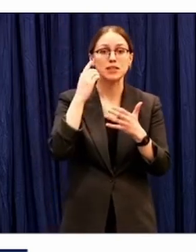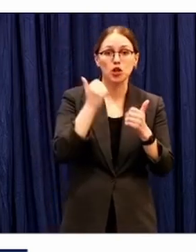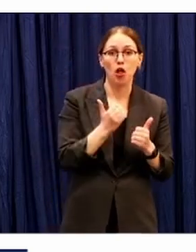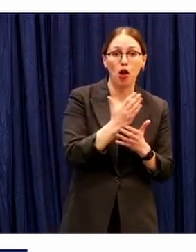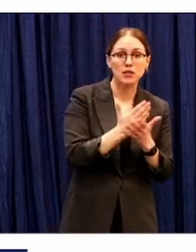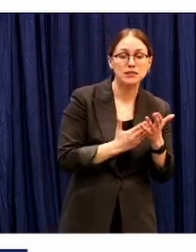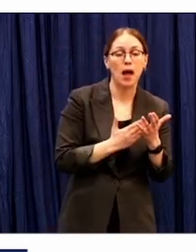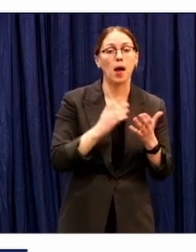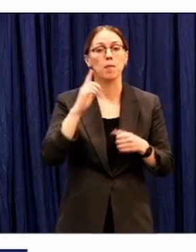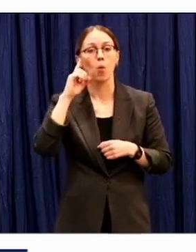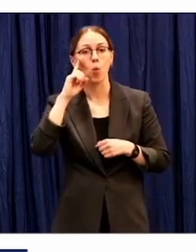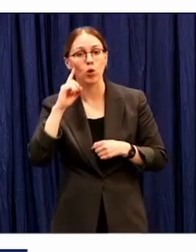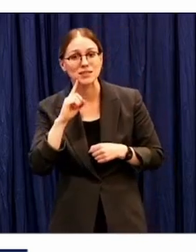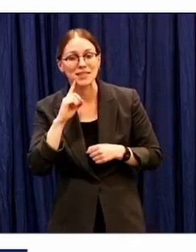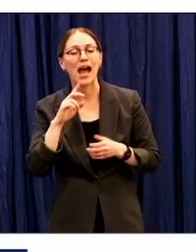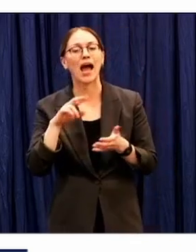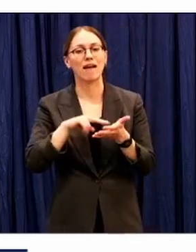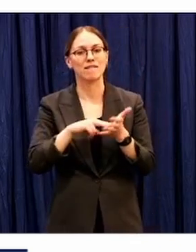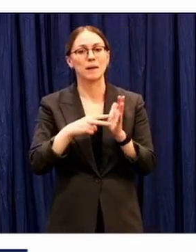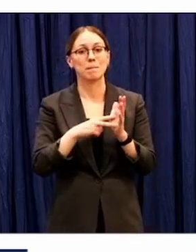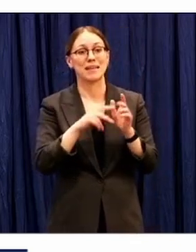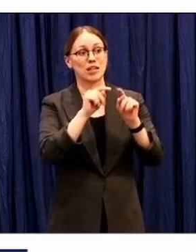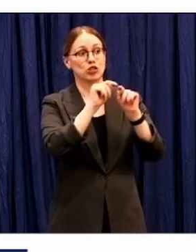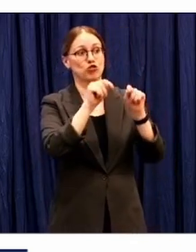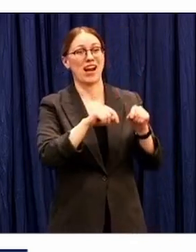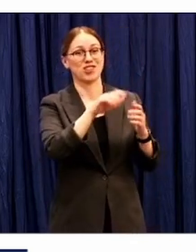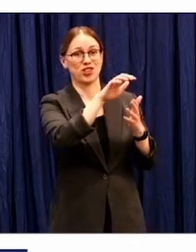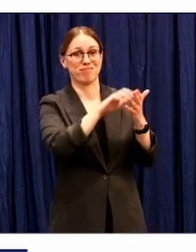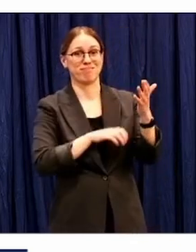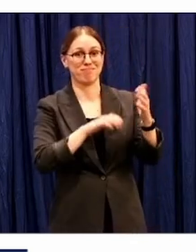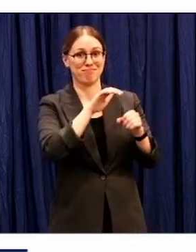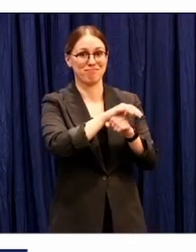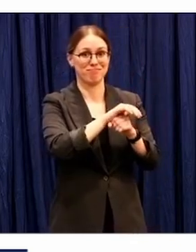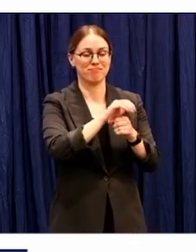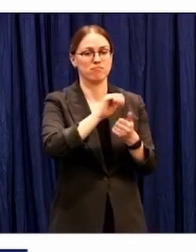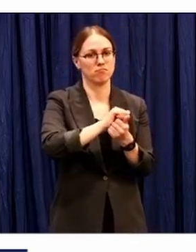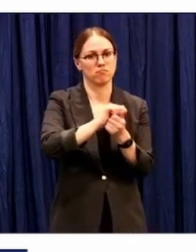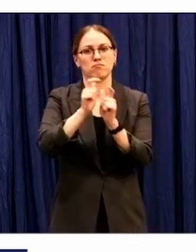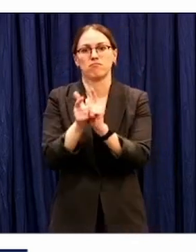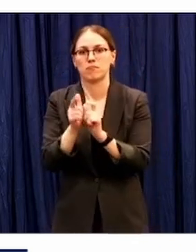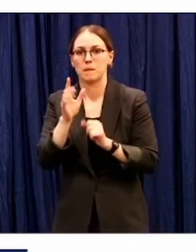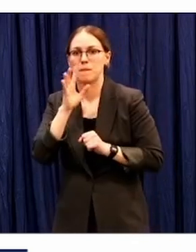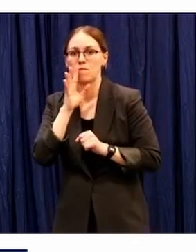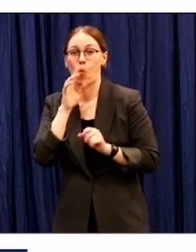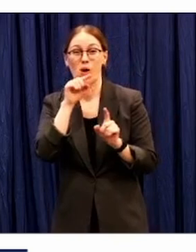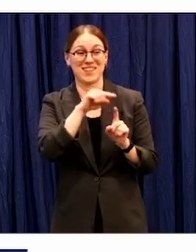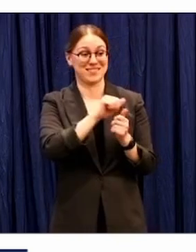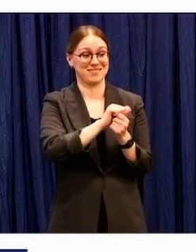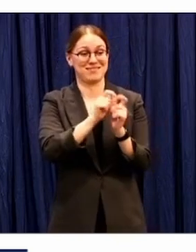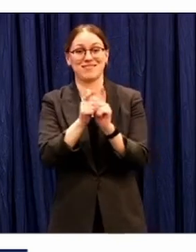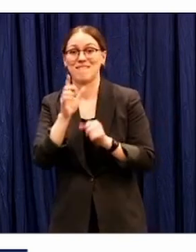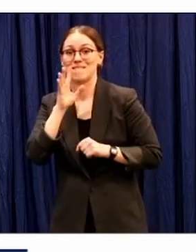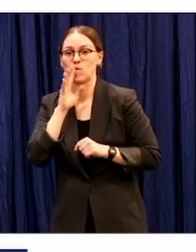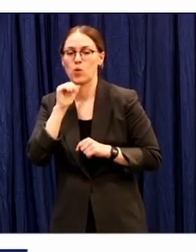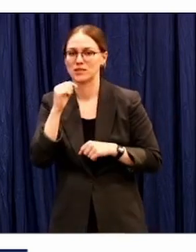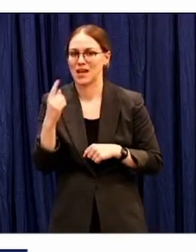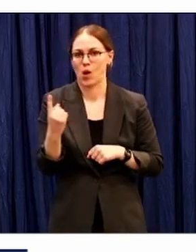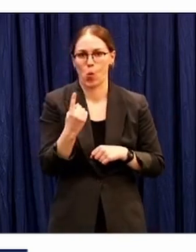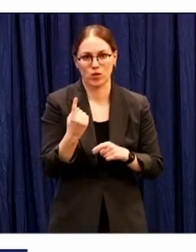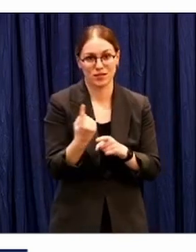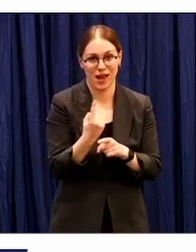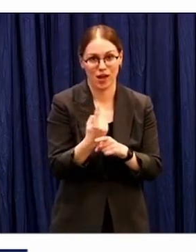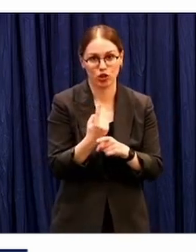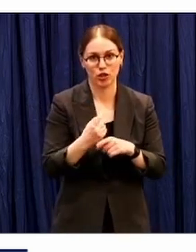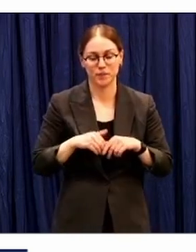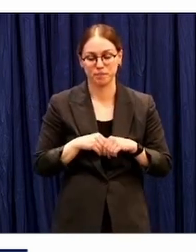be reviewed and revised. Automated voice detection is not 100% accurate. For cognitive load, that